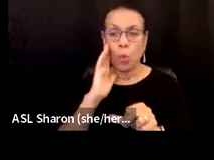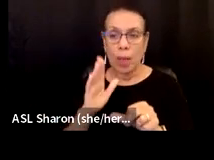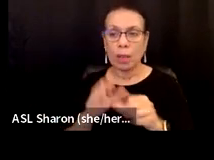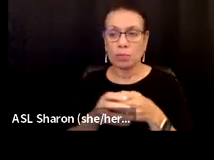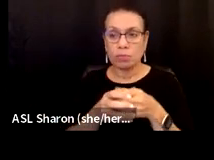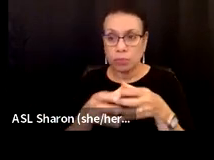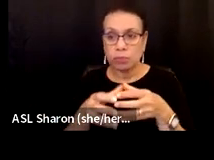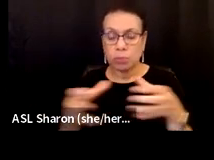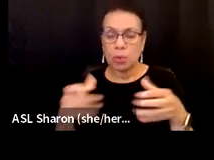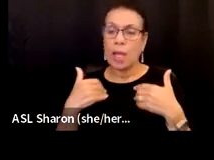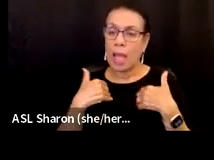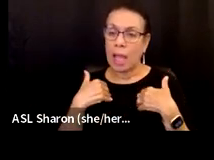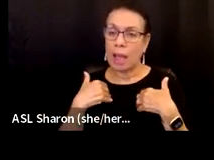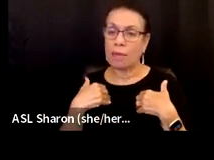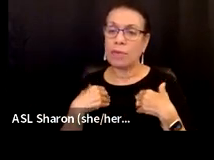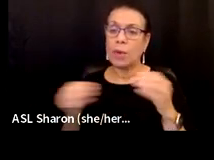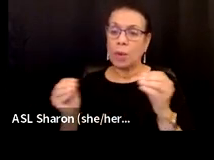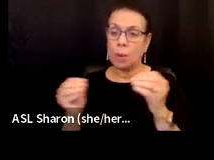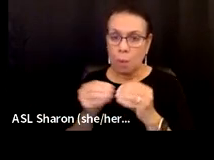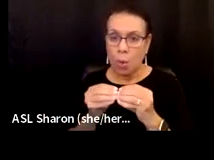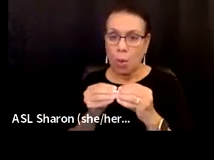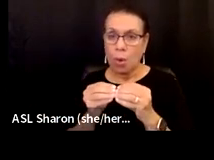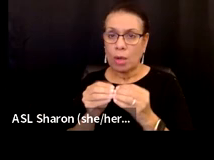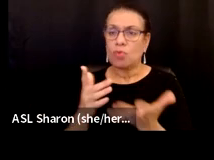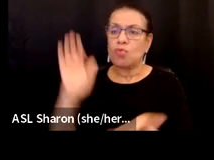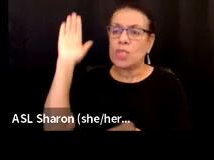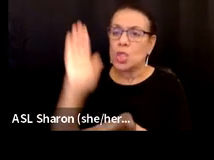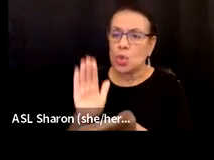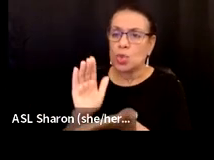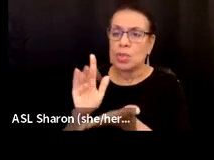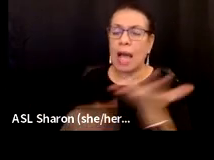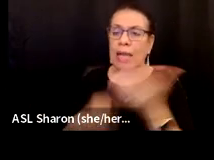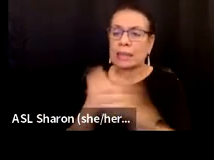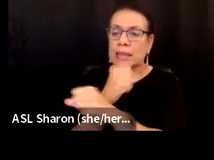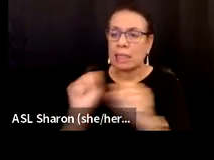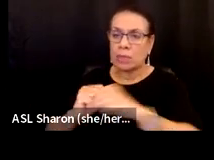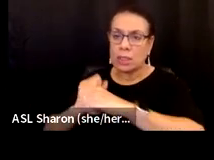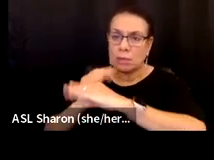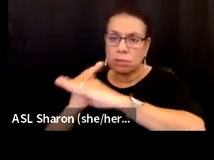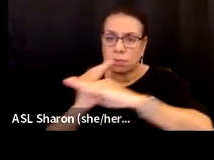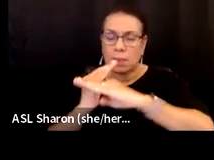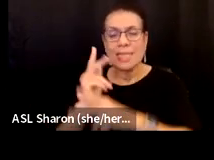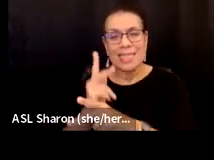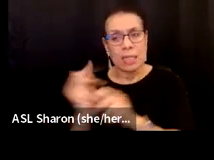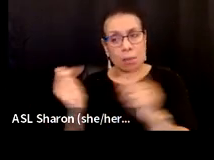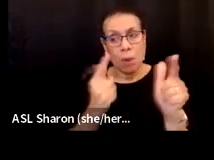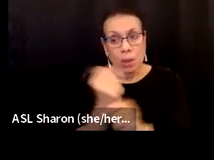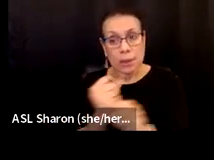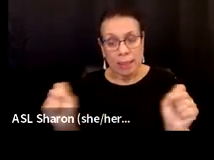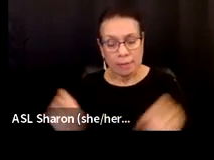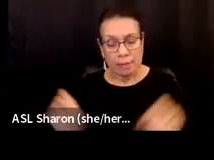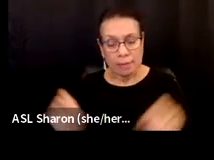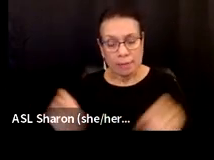additional service surge mitigations we have put in place in order to keep everyone safe